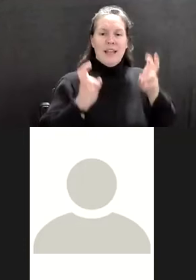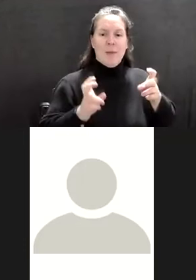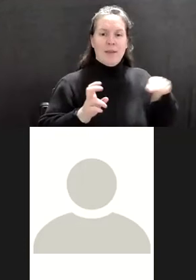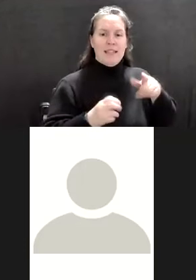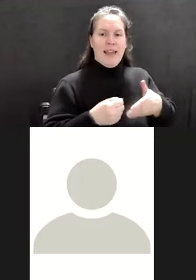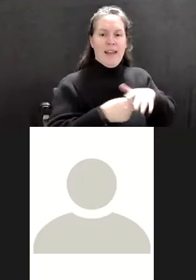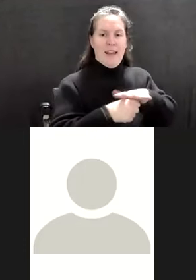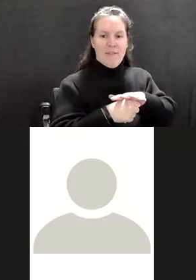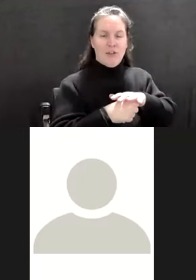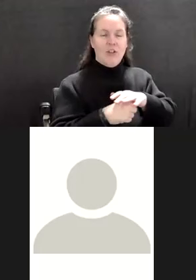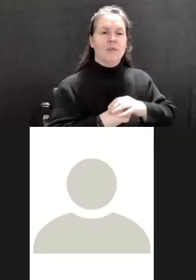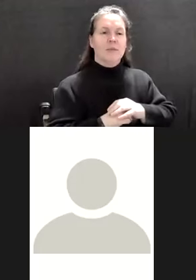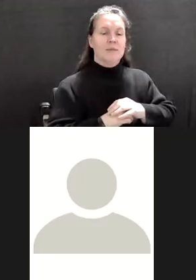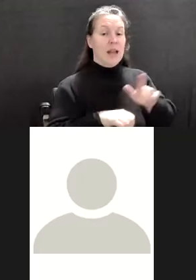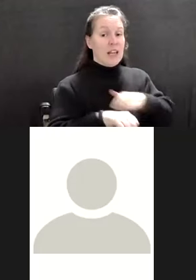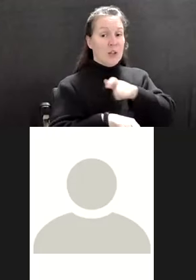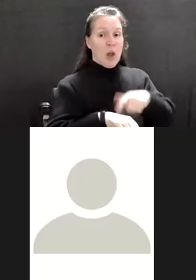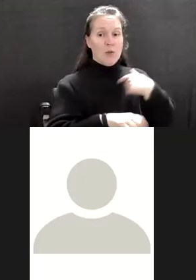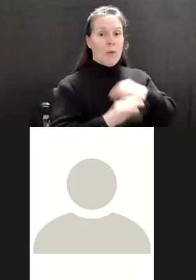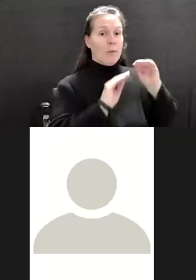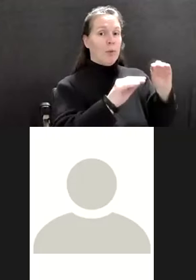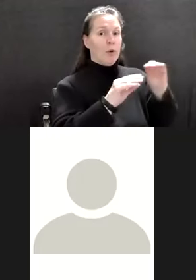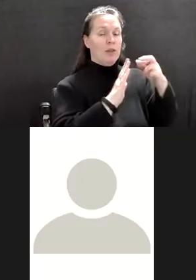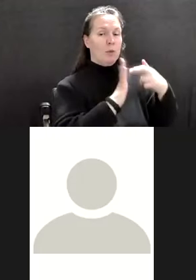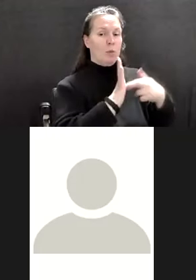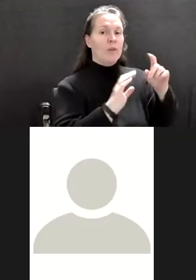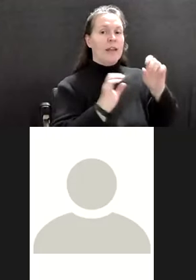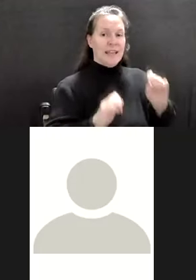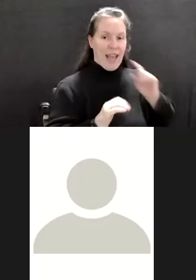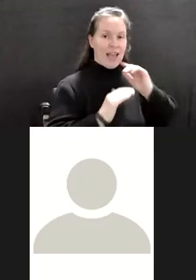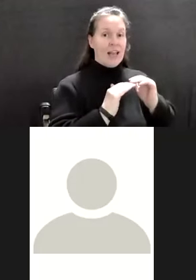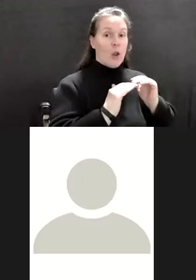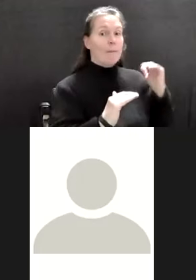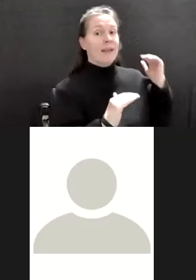and, you know, they can exceed it, they can go beyond it.